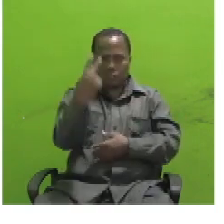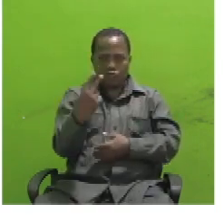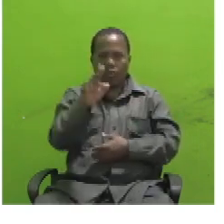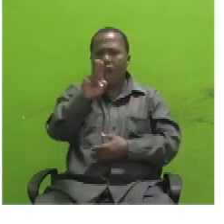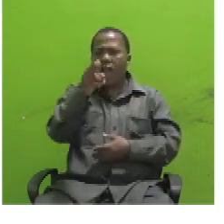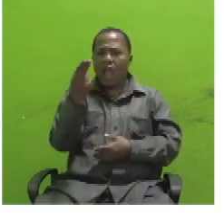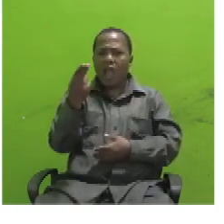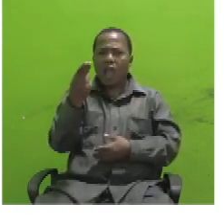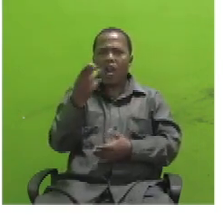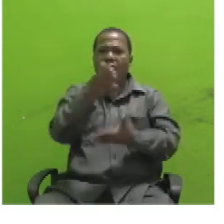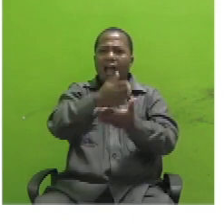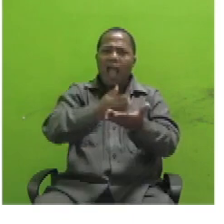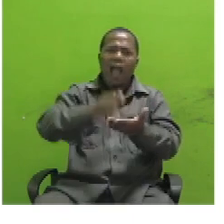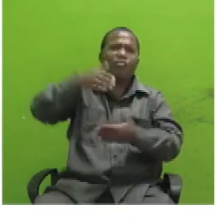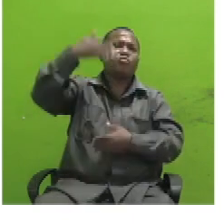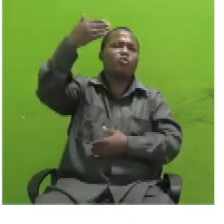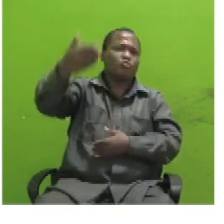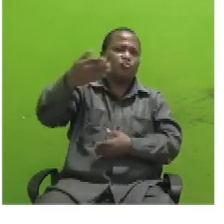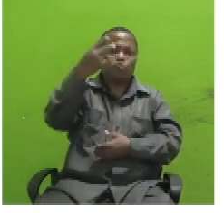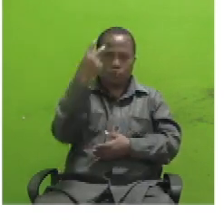or 2:30.